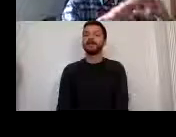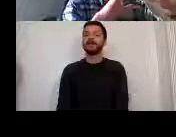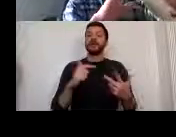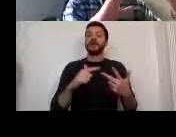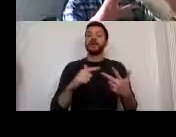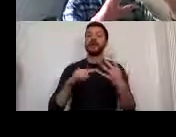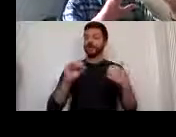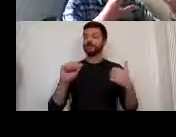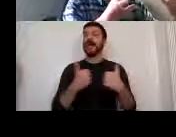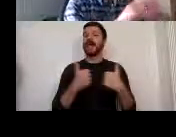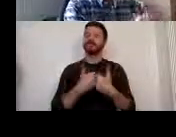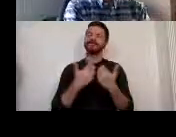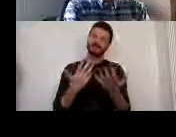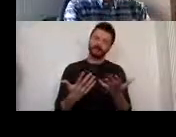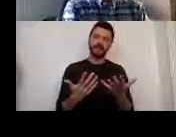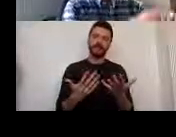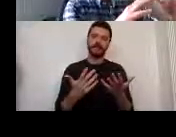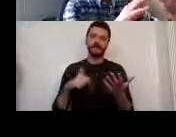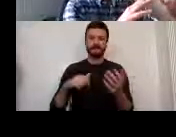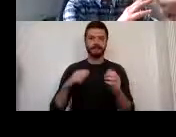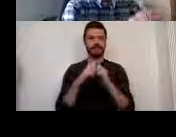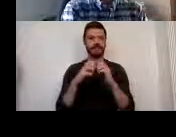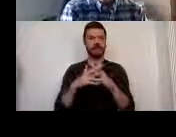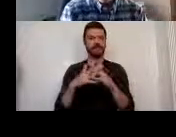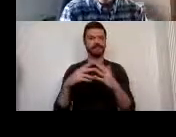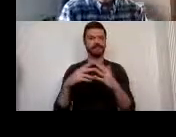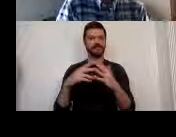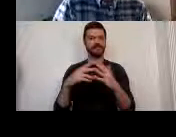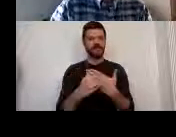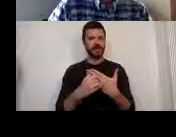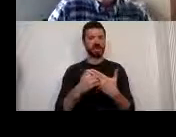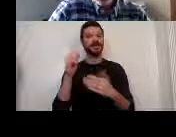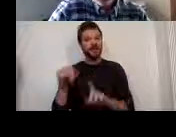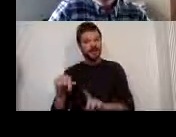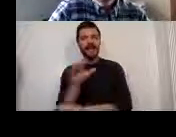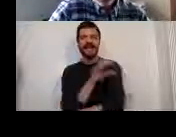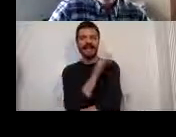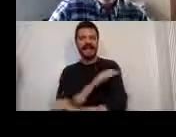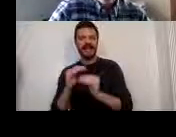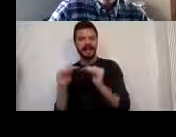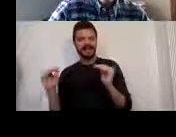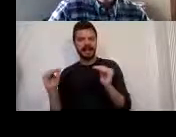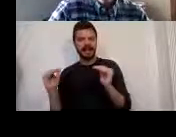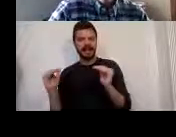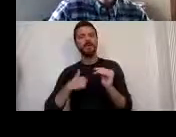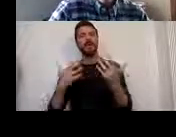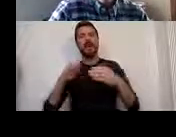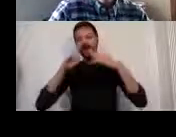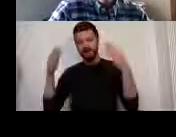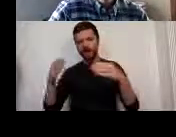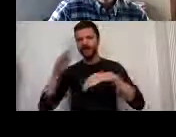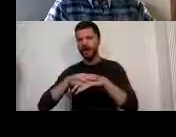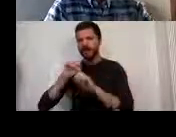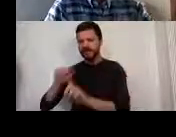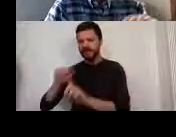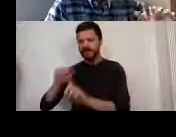this, again, was an implementation project at the level of clinics. And we were trying to maintain focus on that and an